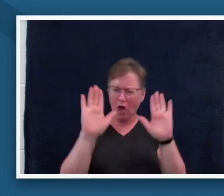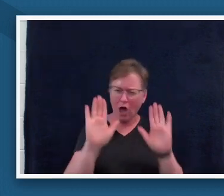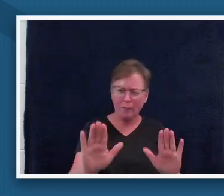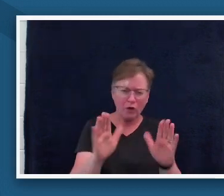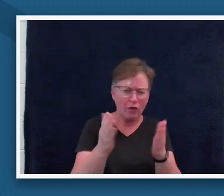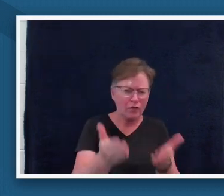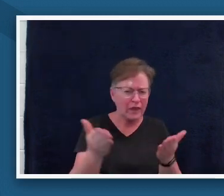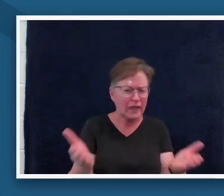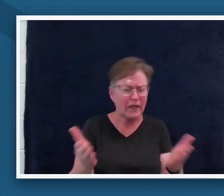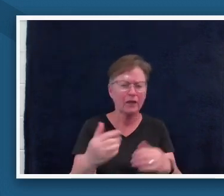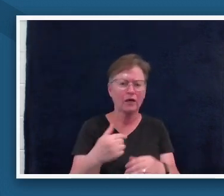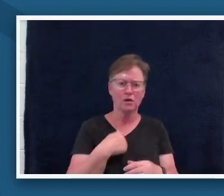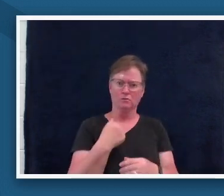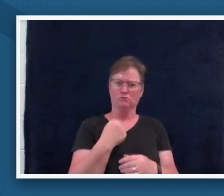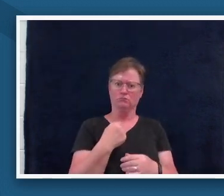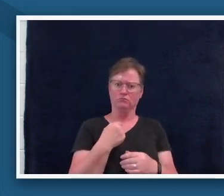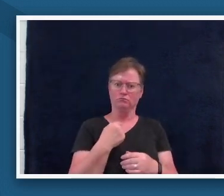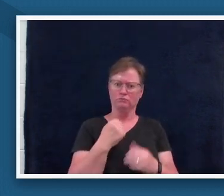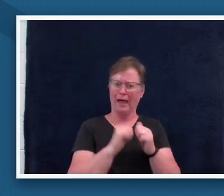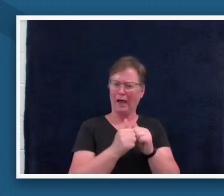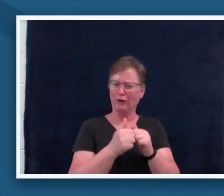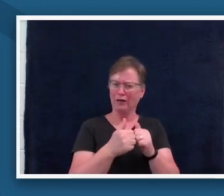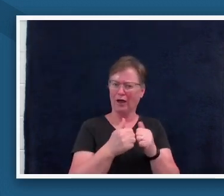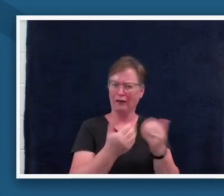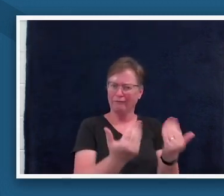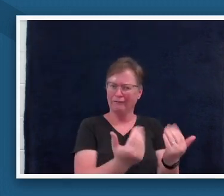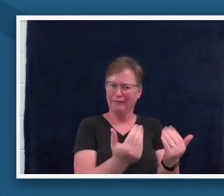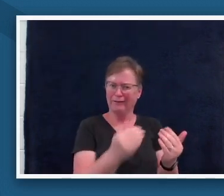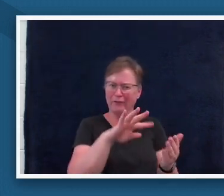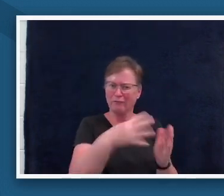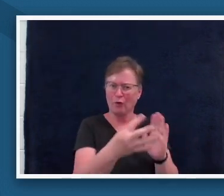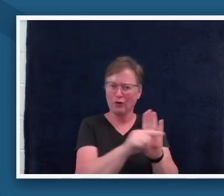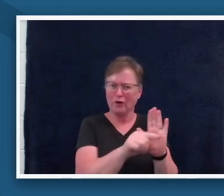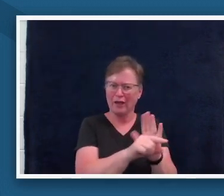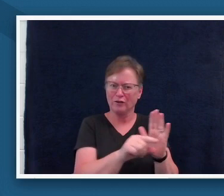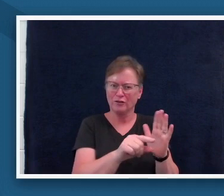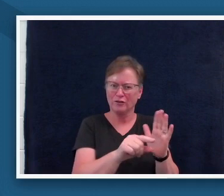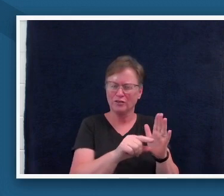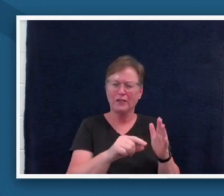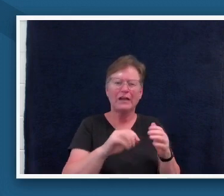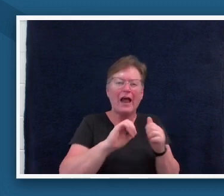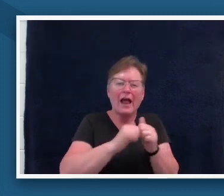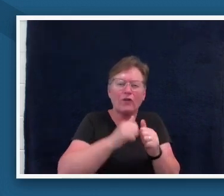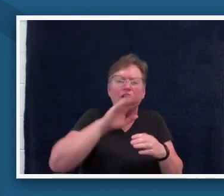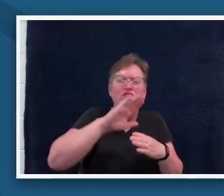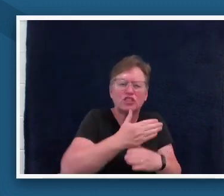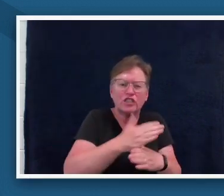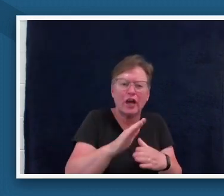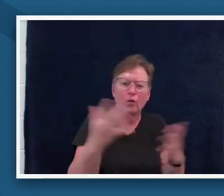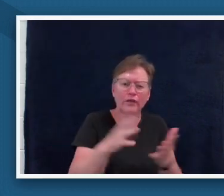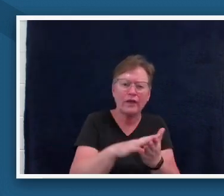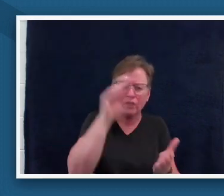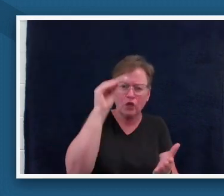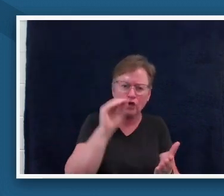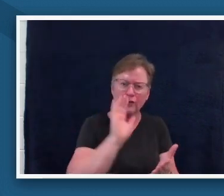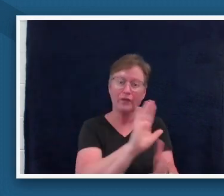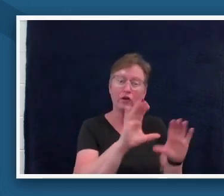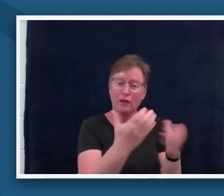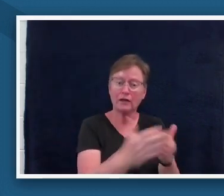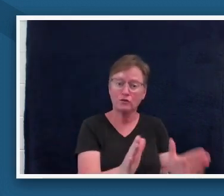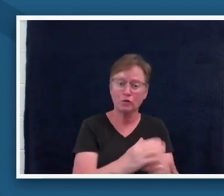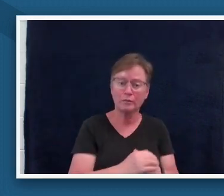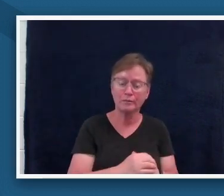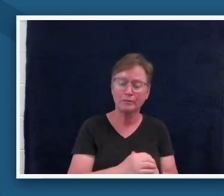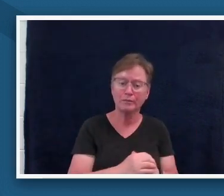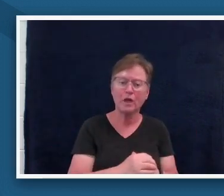how can I get my fourth graders to make sure that they share what they've learned in their classroom? I will say that one of the things that has